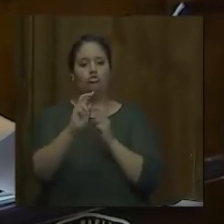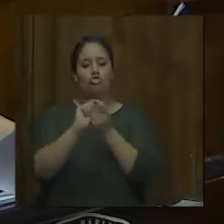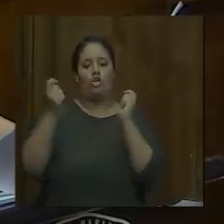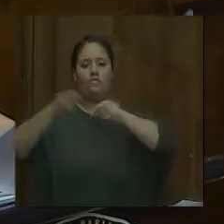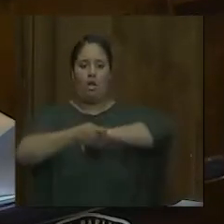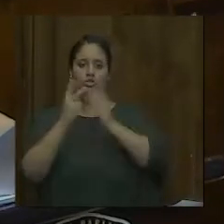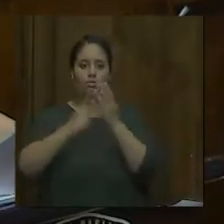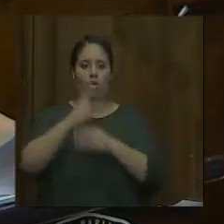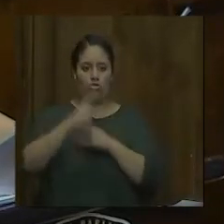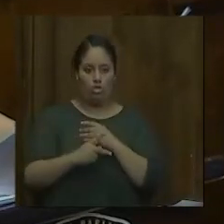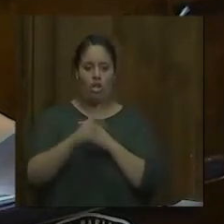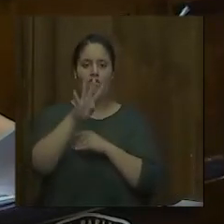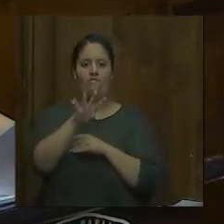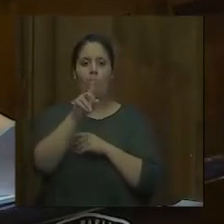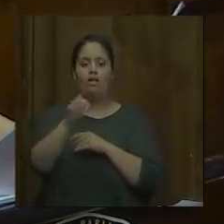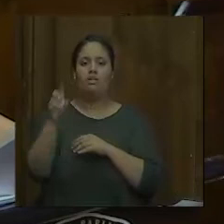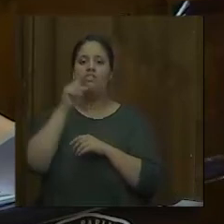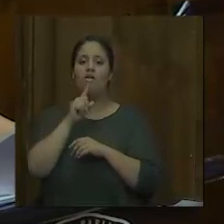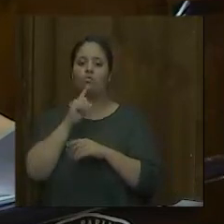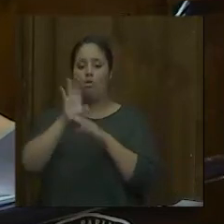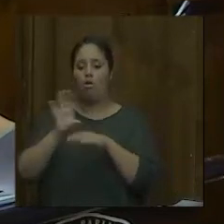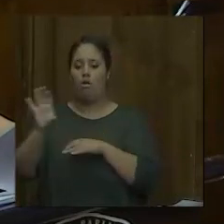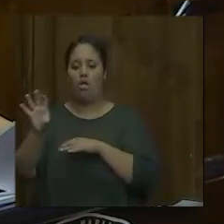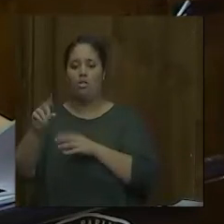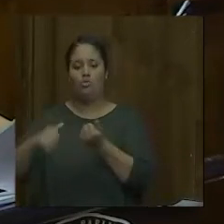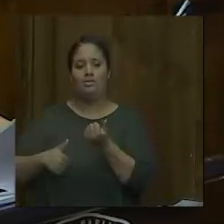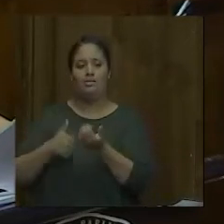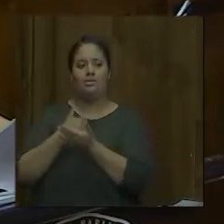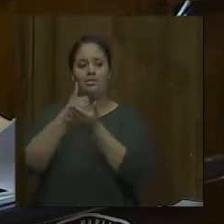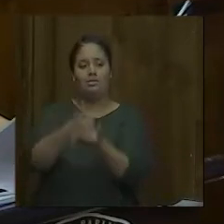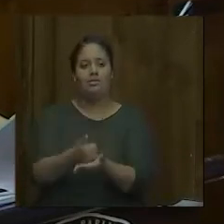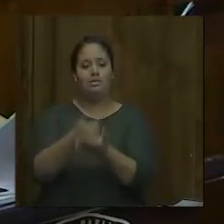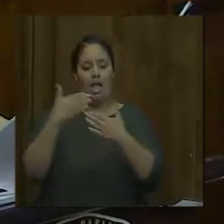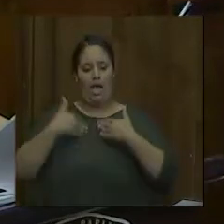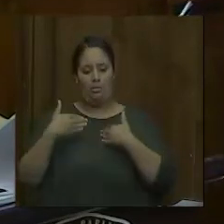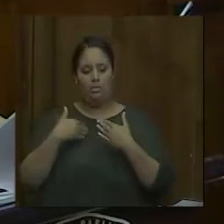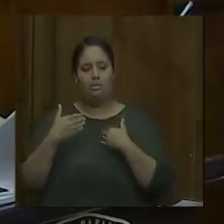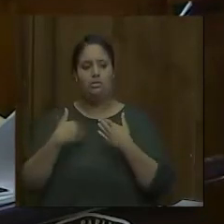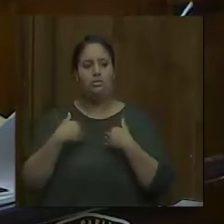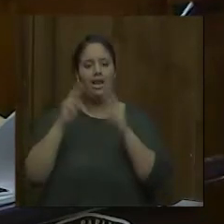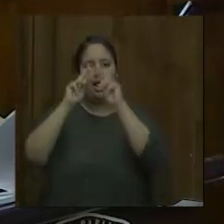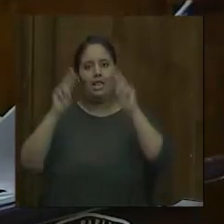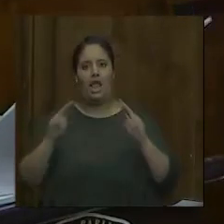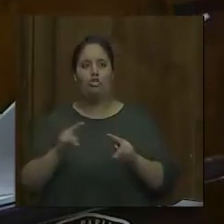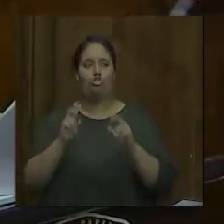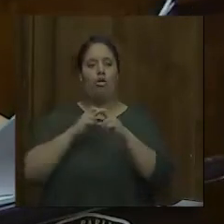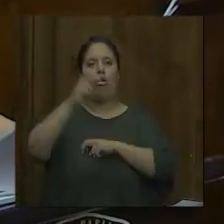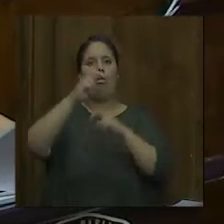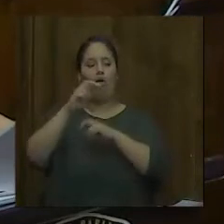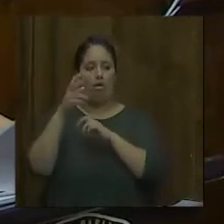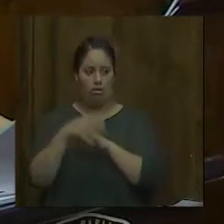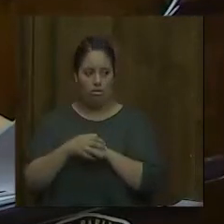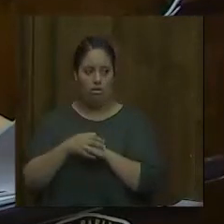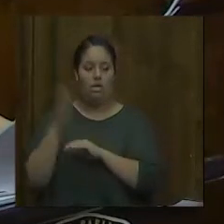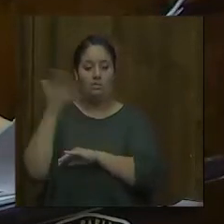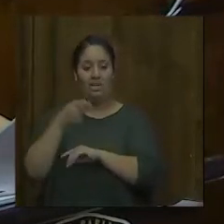transformation projects. 400,000 will be set aside for assistance to athletes and administrators performing international duty. Speaker,